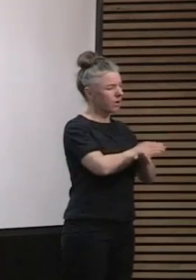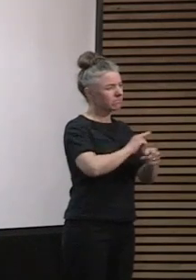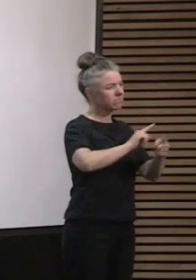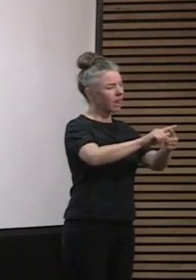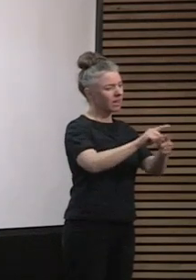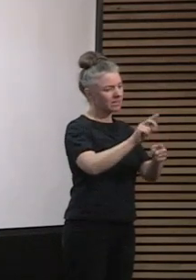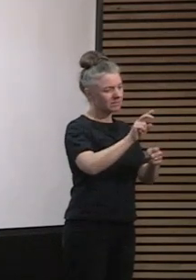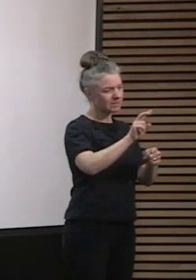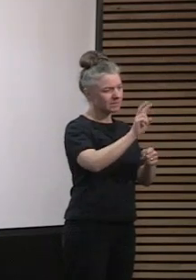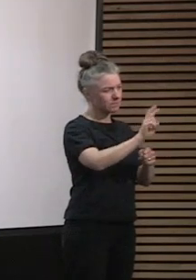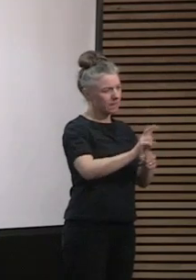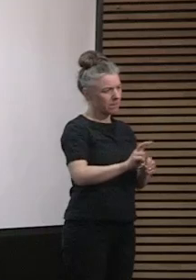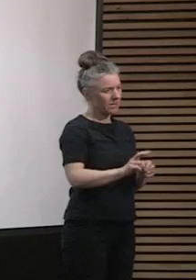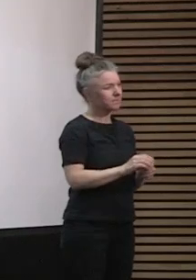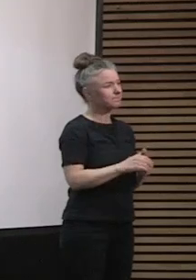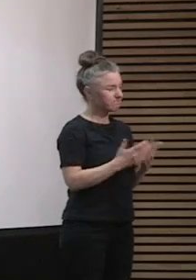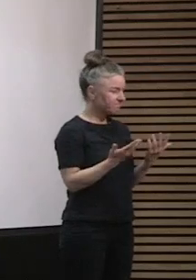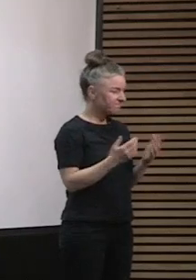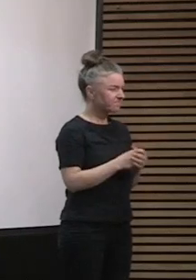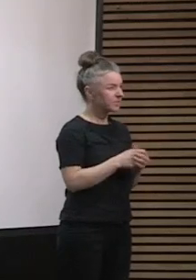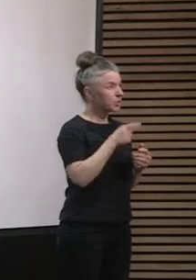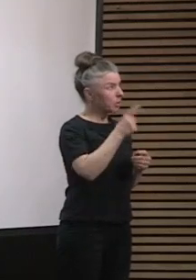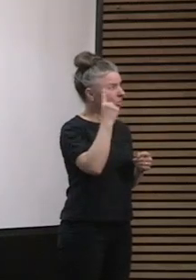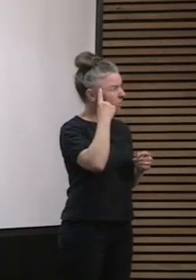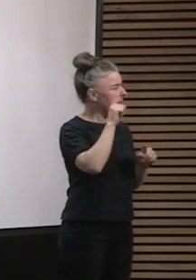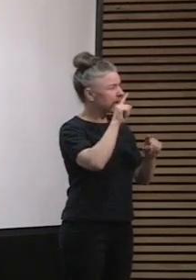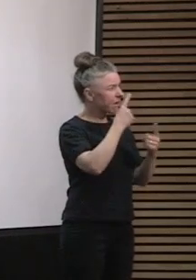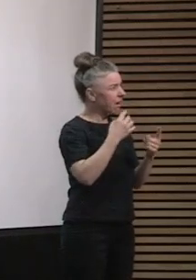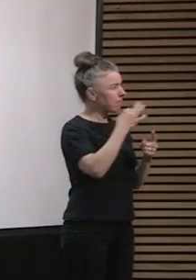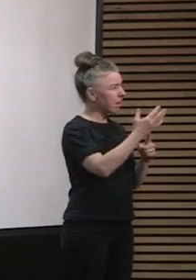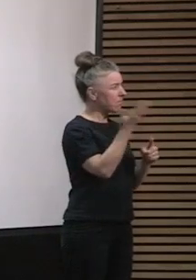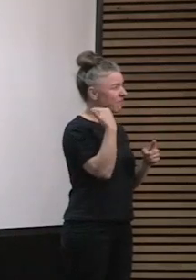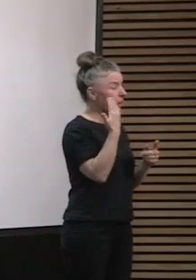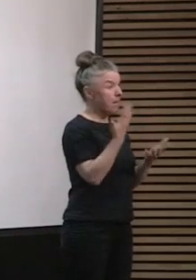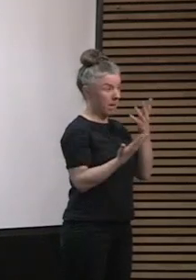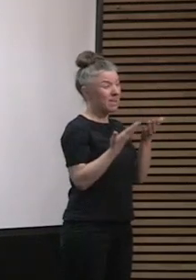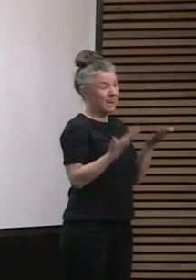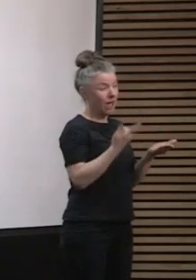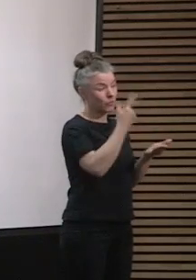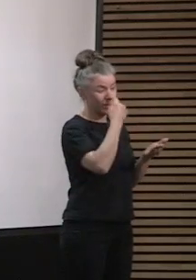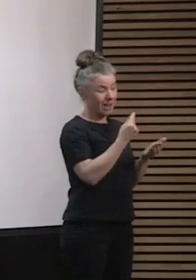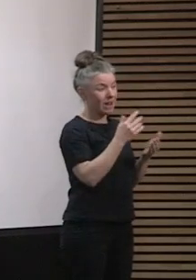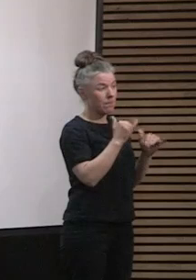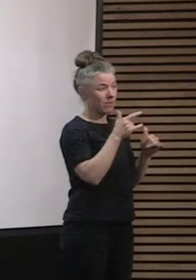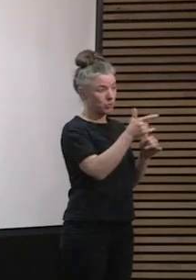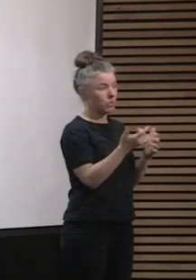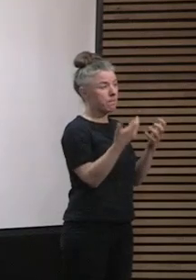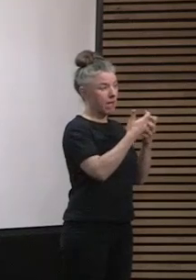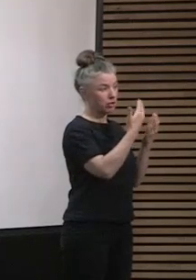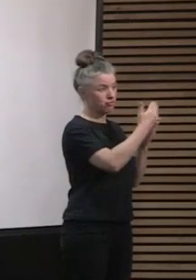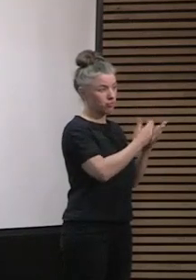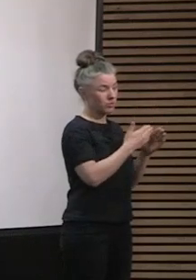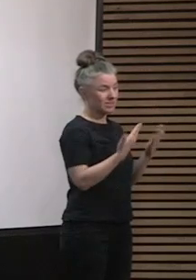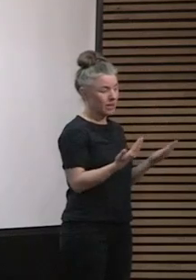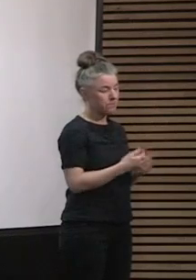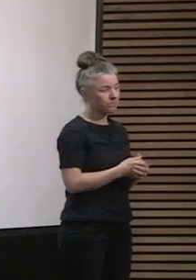check if they are eligible, even if they thought they previously were not. Outbreaks like this are exactly why the government